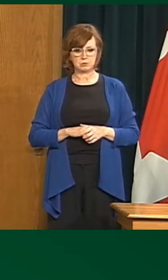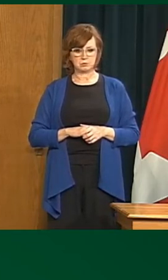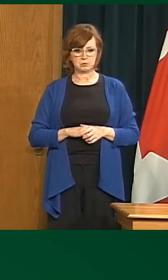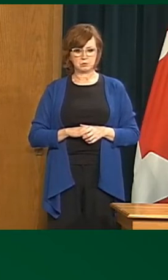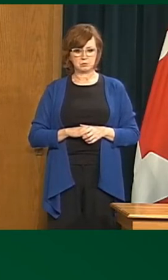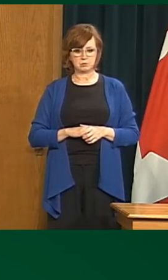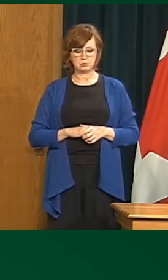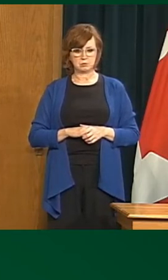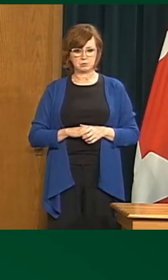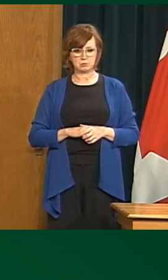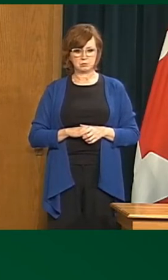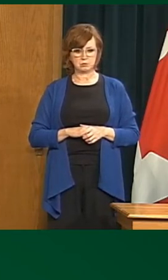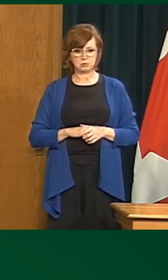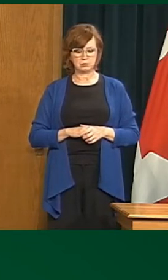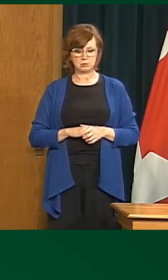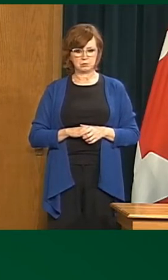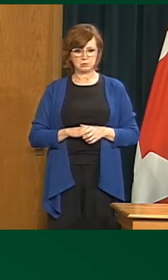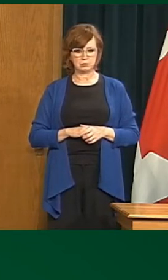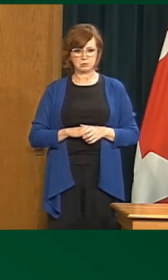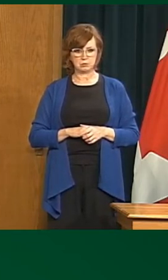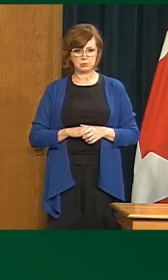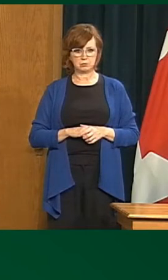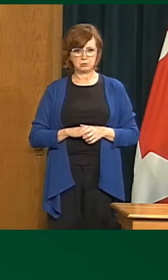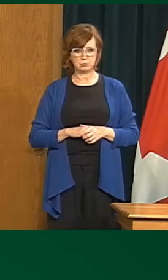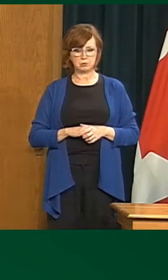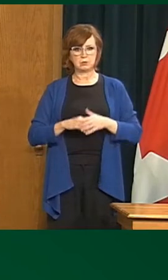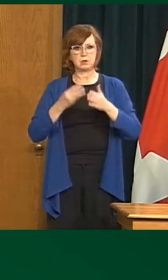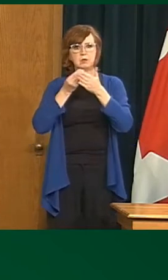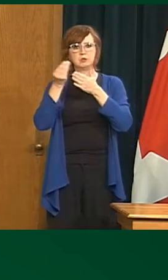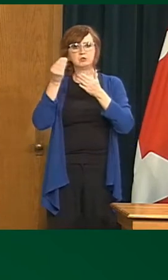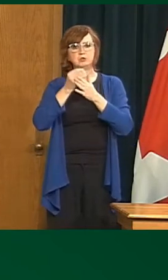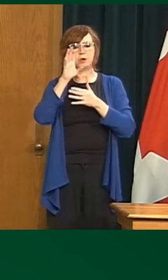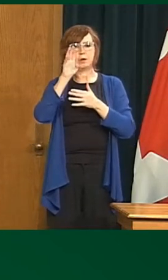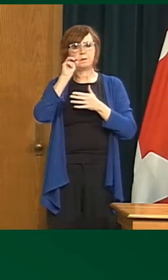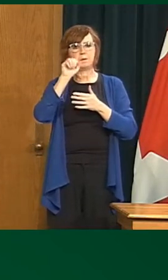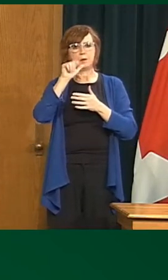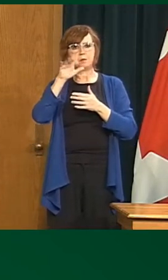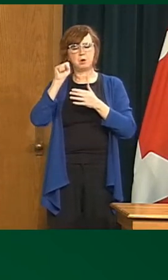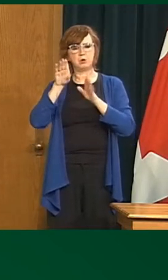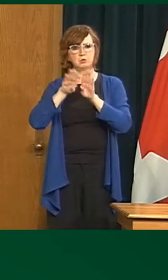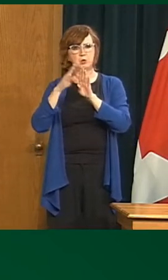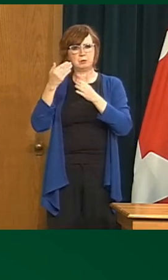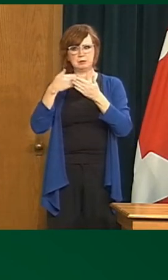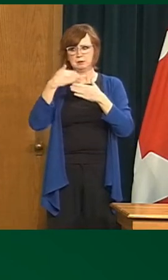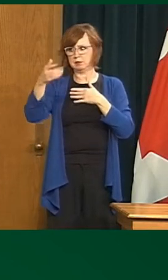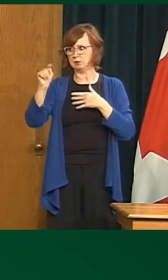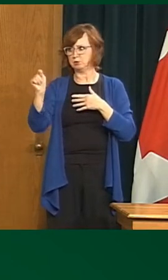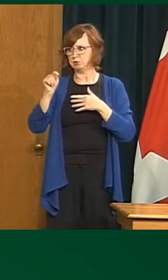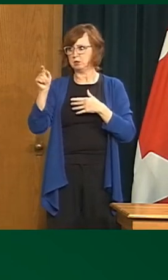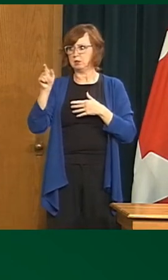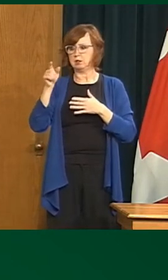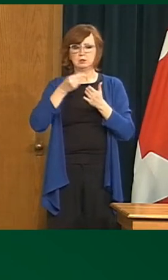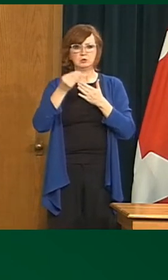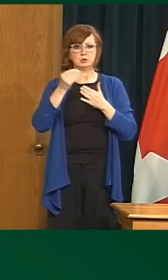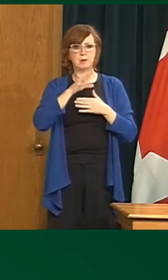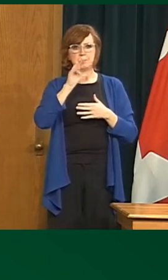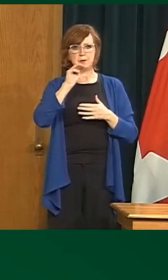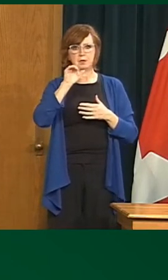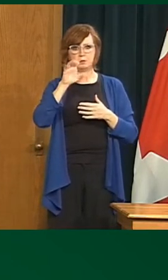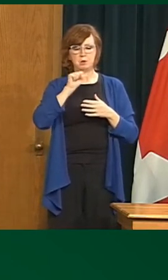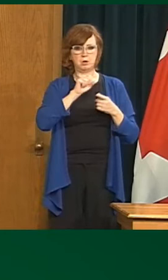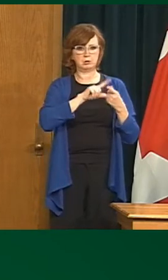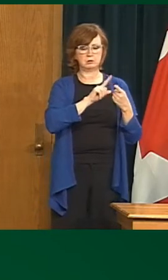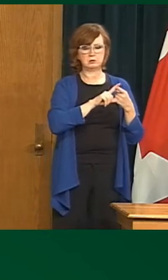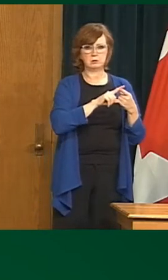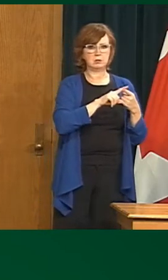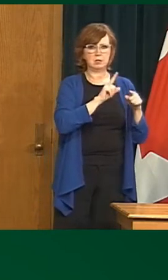but libraries that provide public services can't be open? So what would be open? Sorry? Malls. Malls, oh. Sorry. You